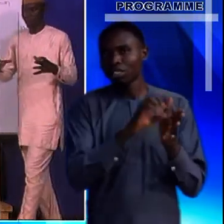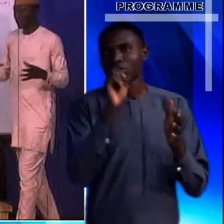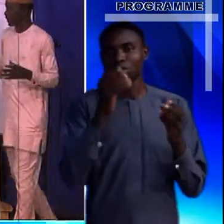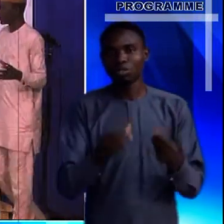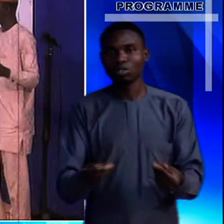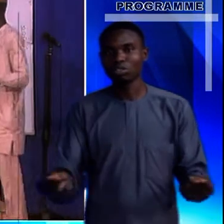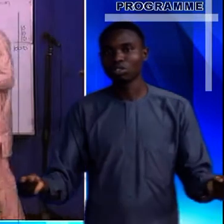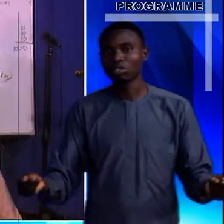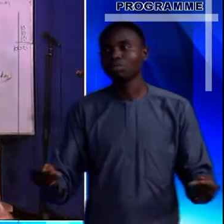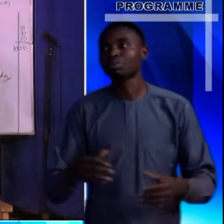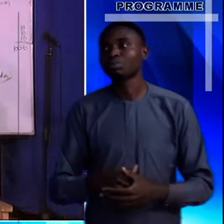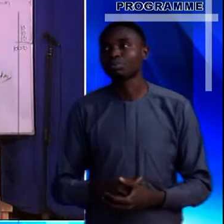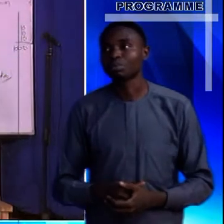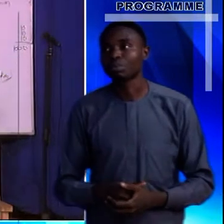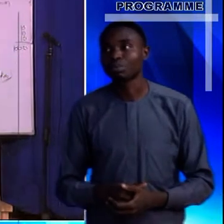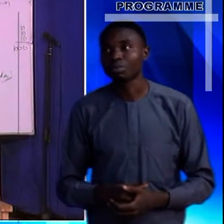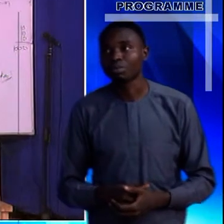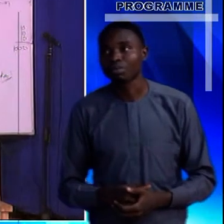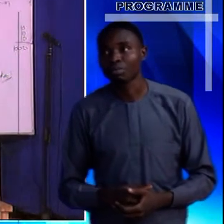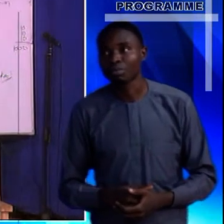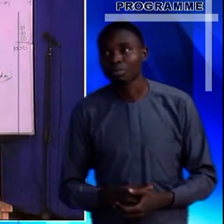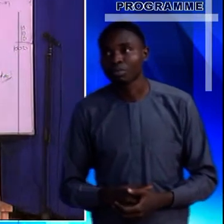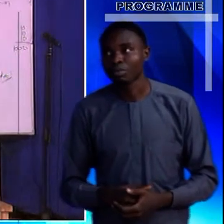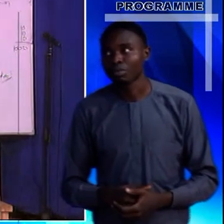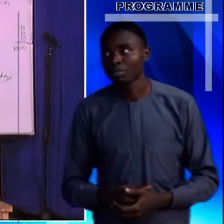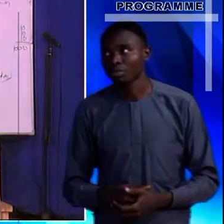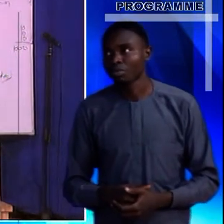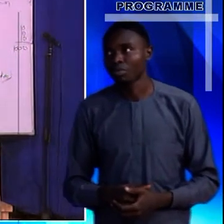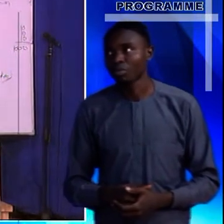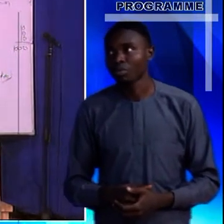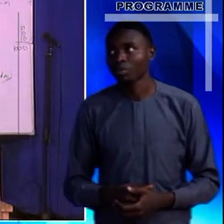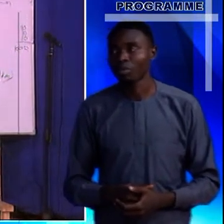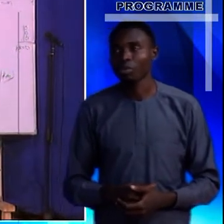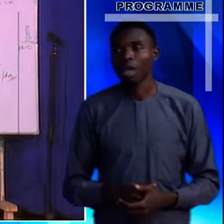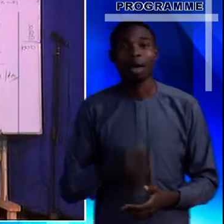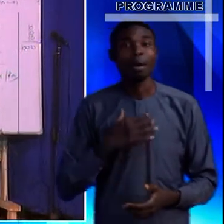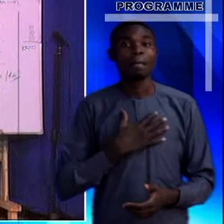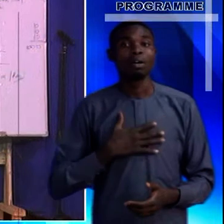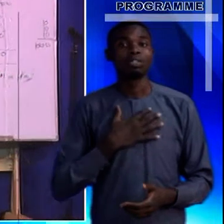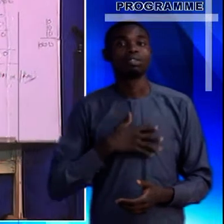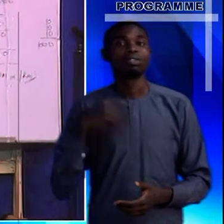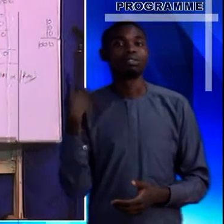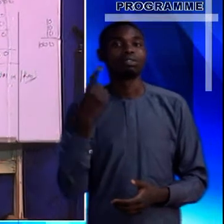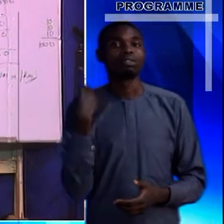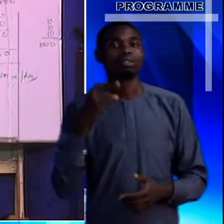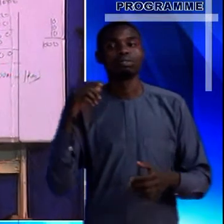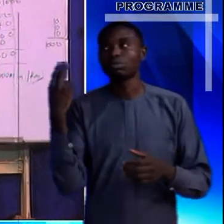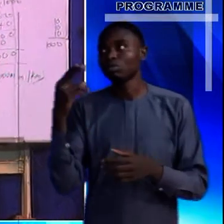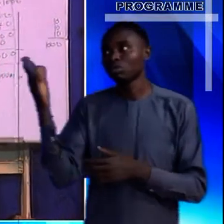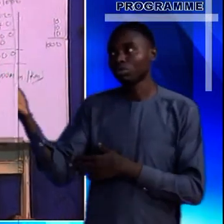solution or examples you want to make a solution of it, please, you can use this. If it is greater